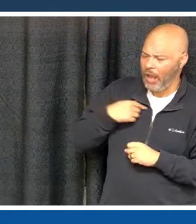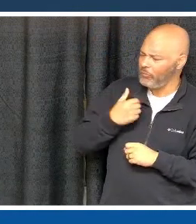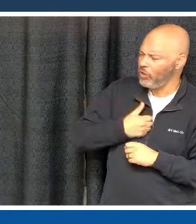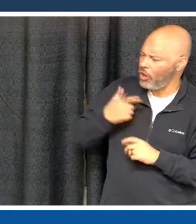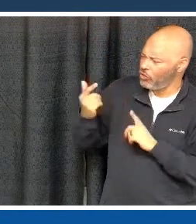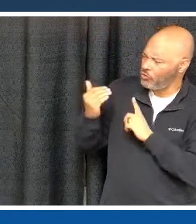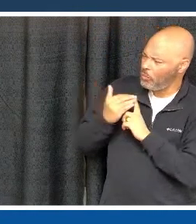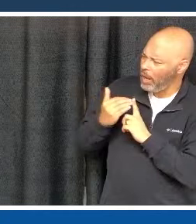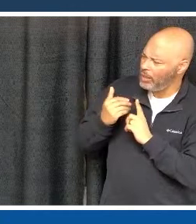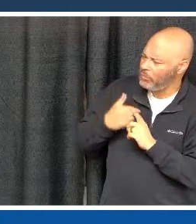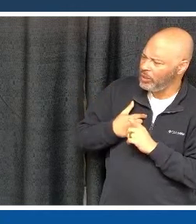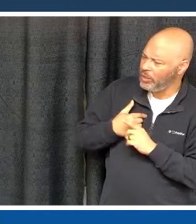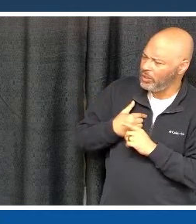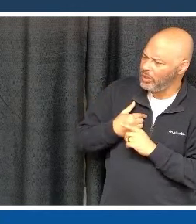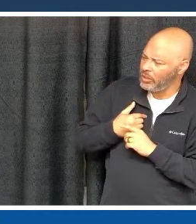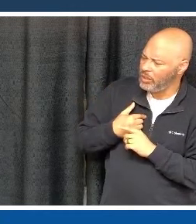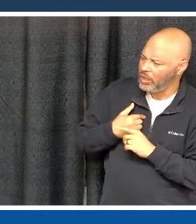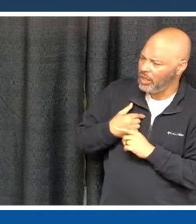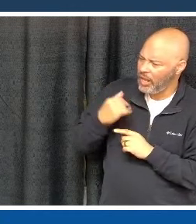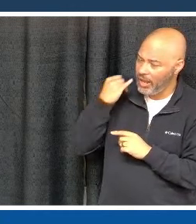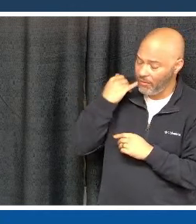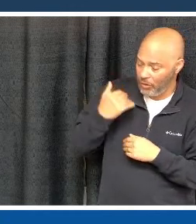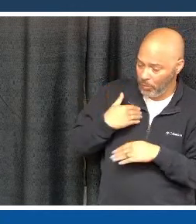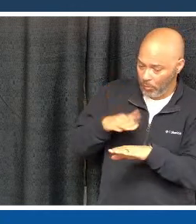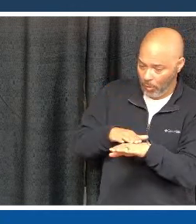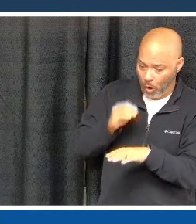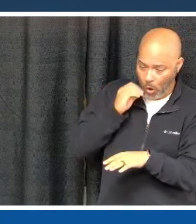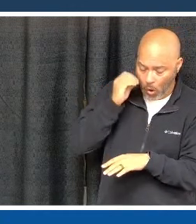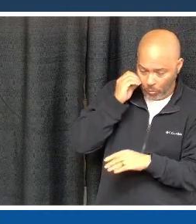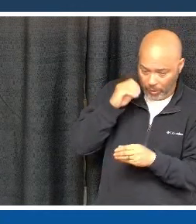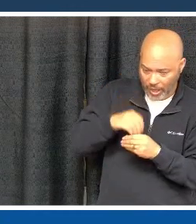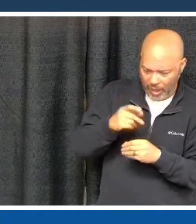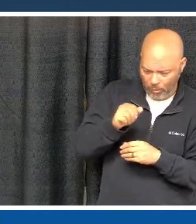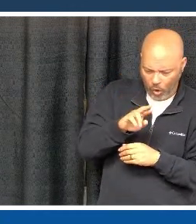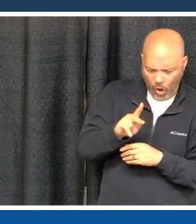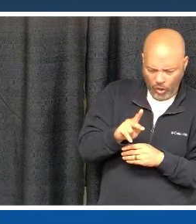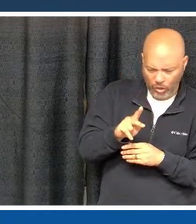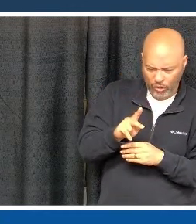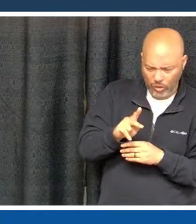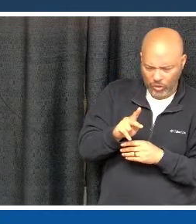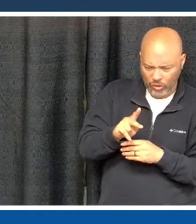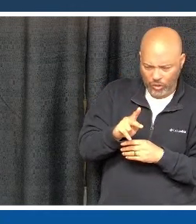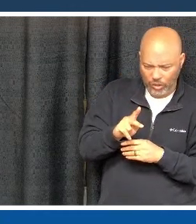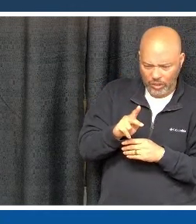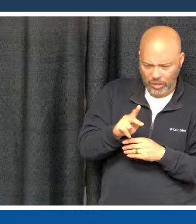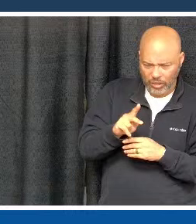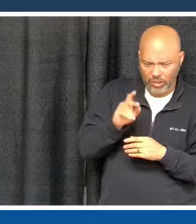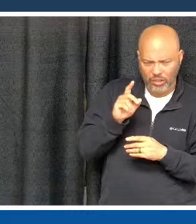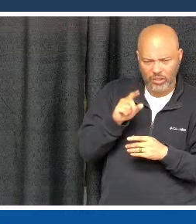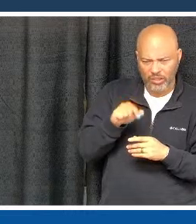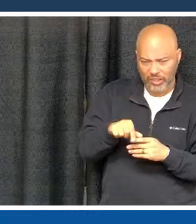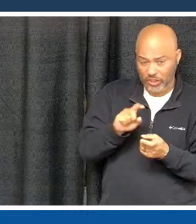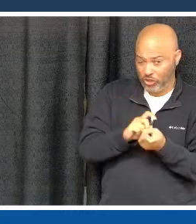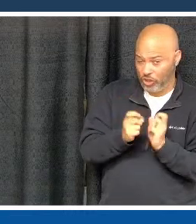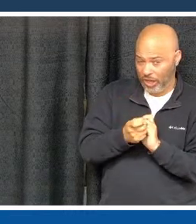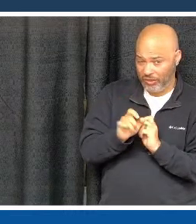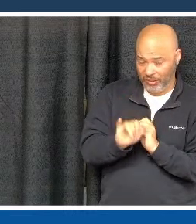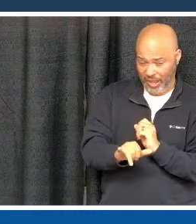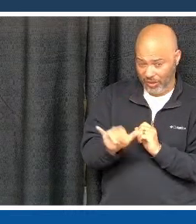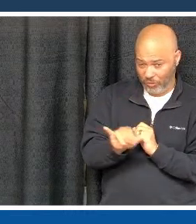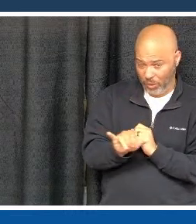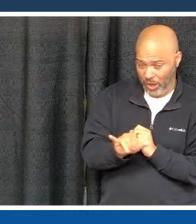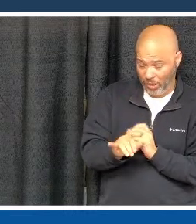me, if there's a mobile home in a mobile home park, does this change that as